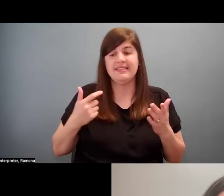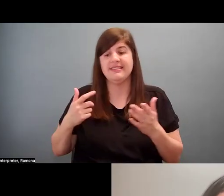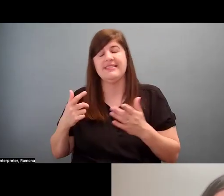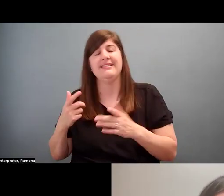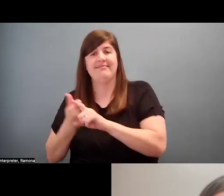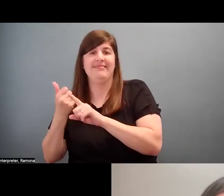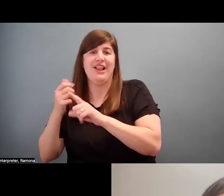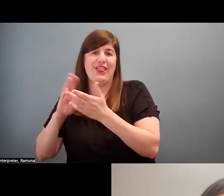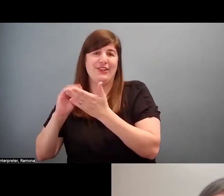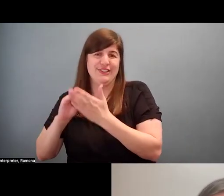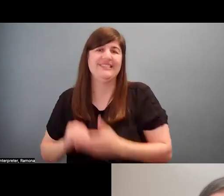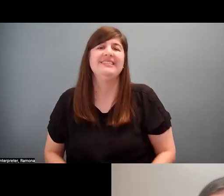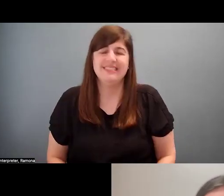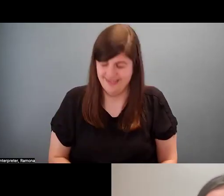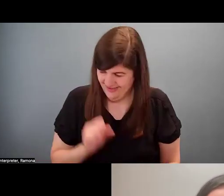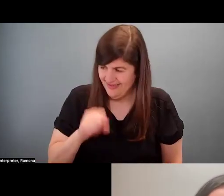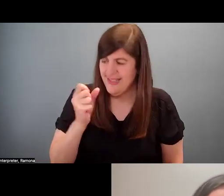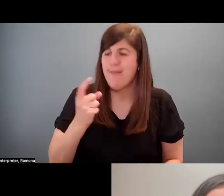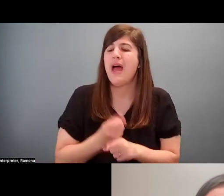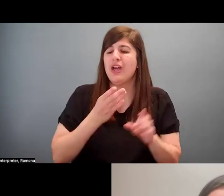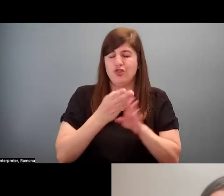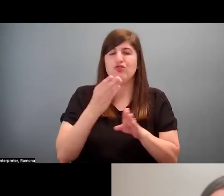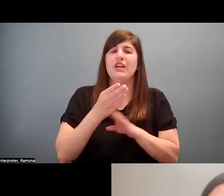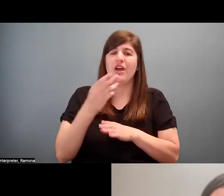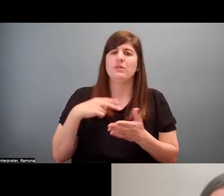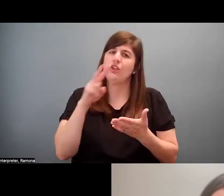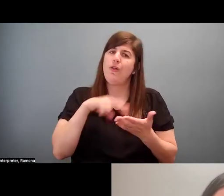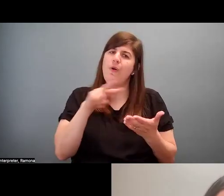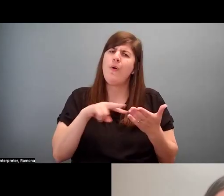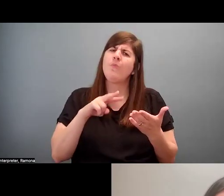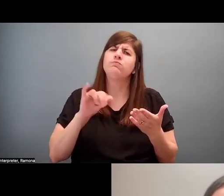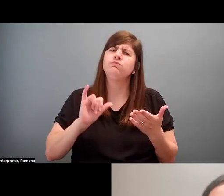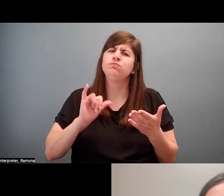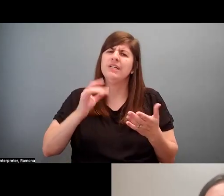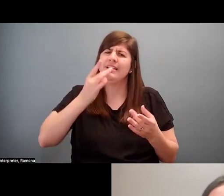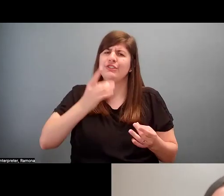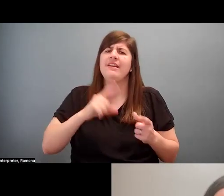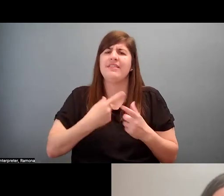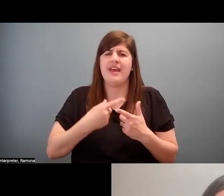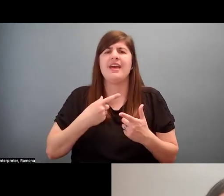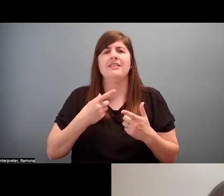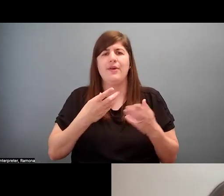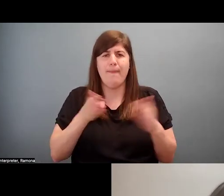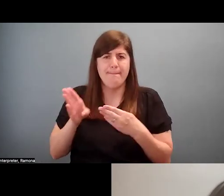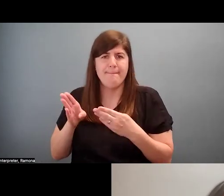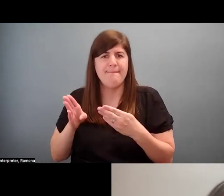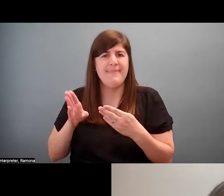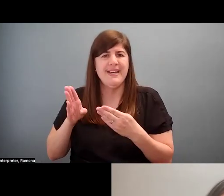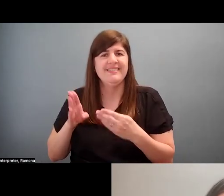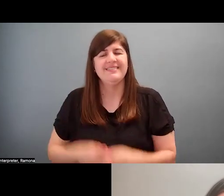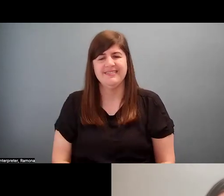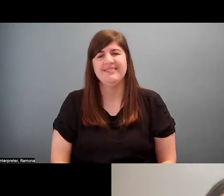my Yeah, career has gone. yeah, I was looking at something that I was like, huh, that's really interesting. And then we go another direction. for